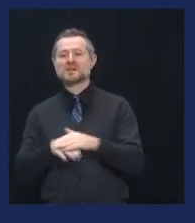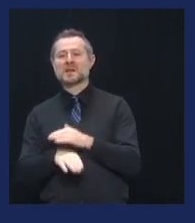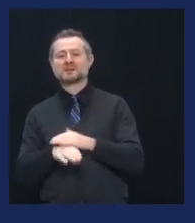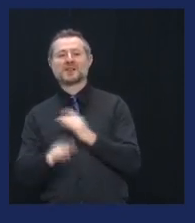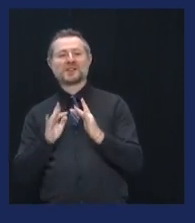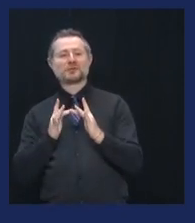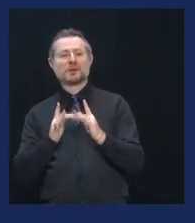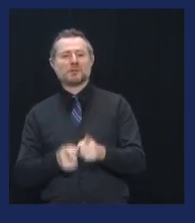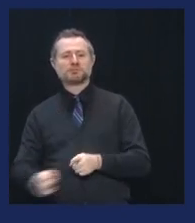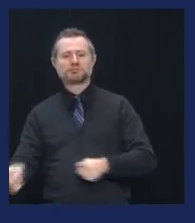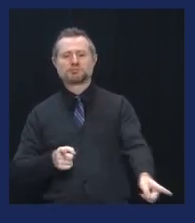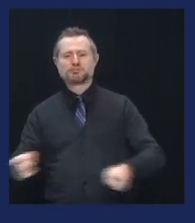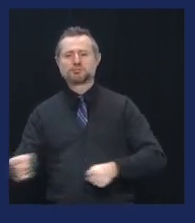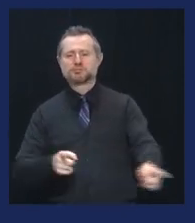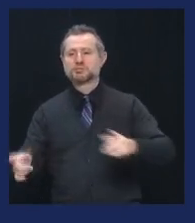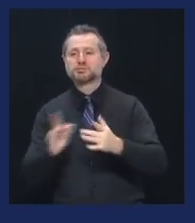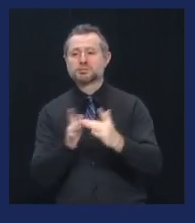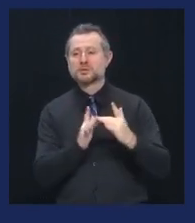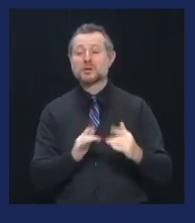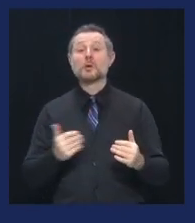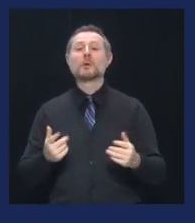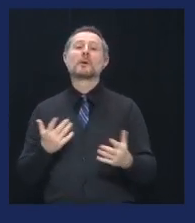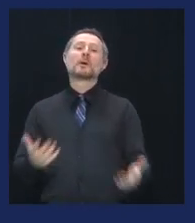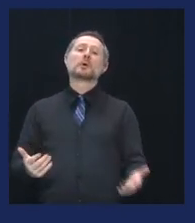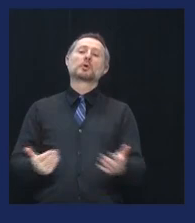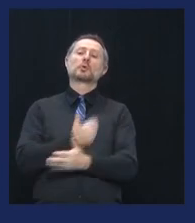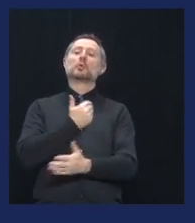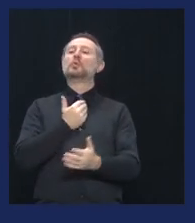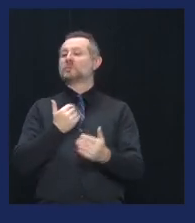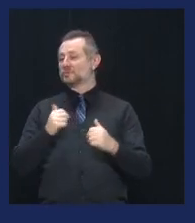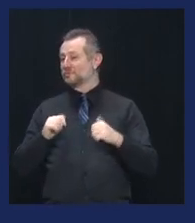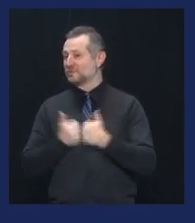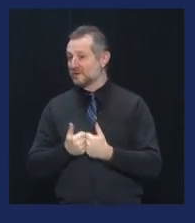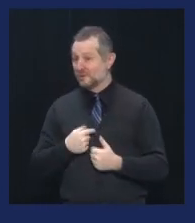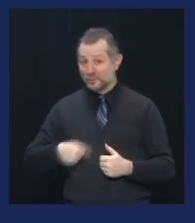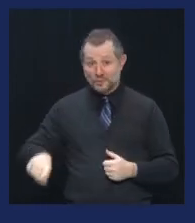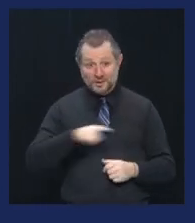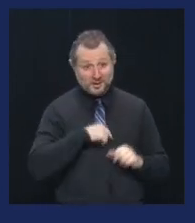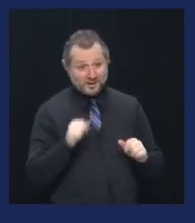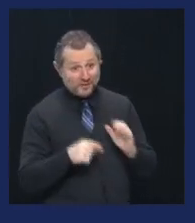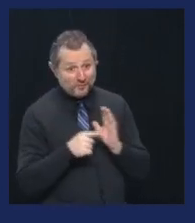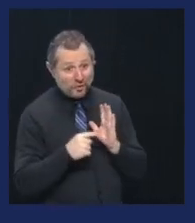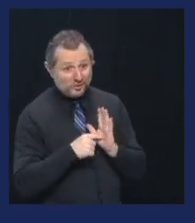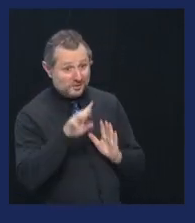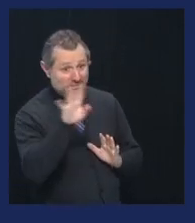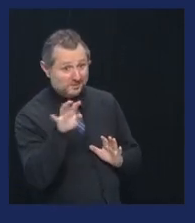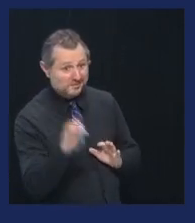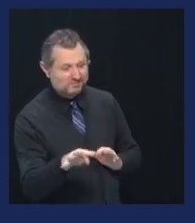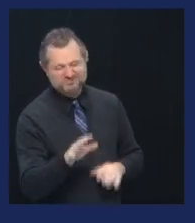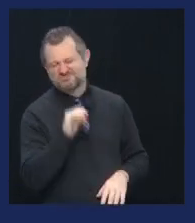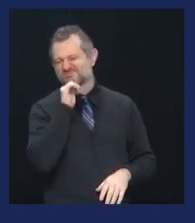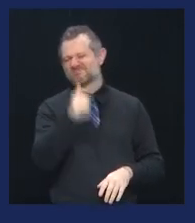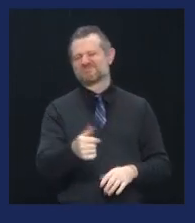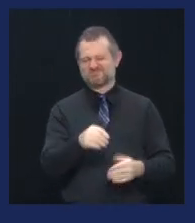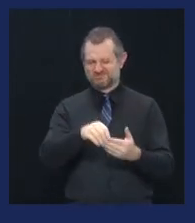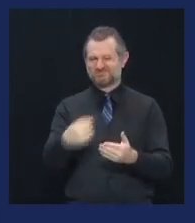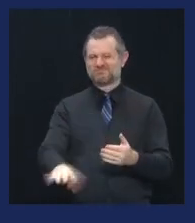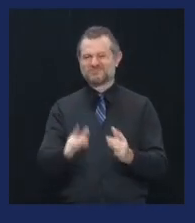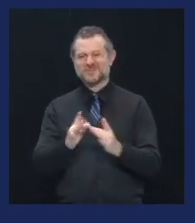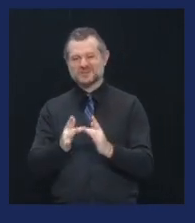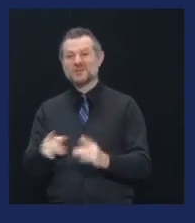But now we have a different challenge: affordability of broadband. Access is one thing,